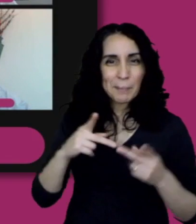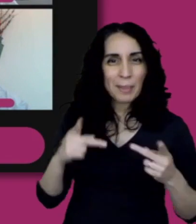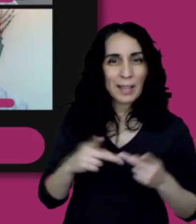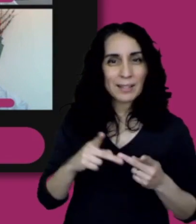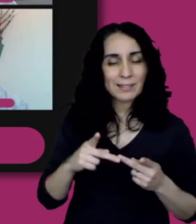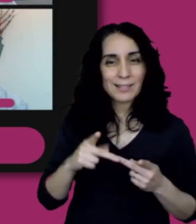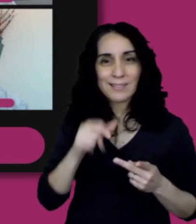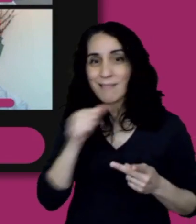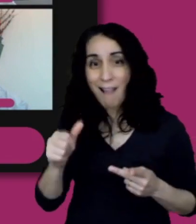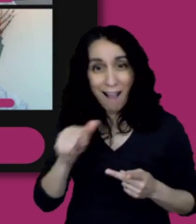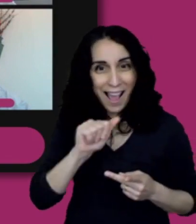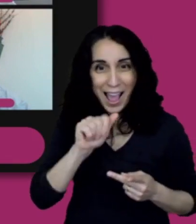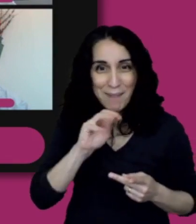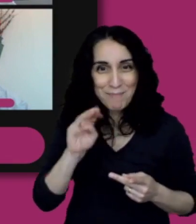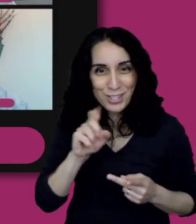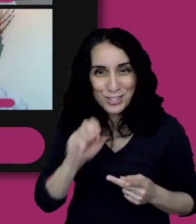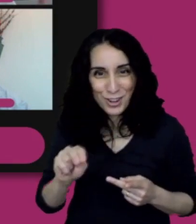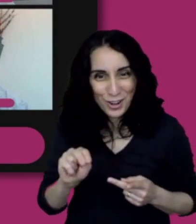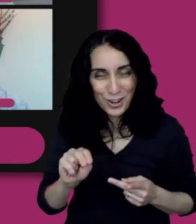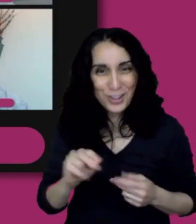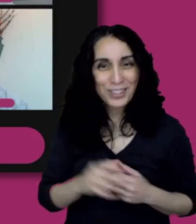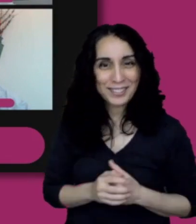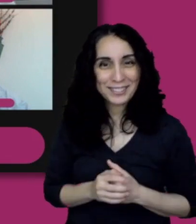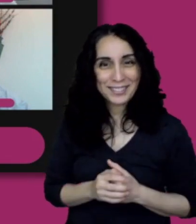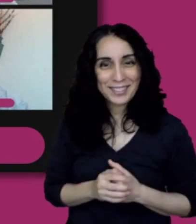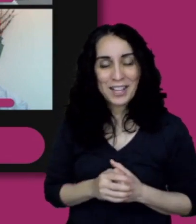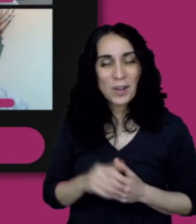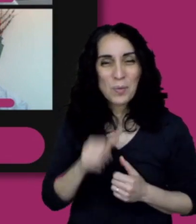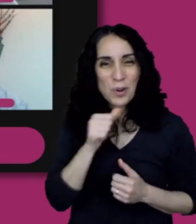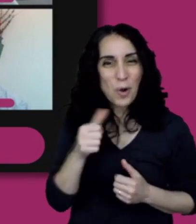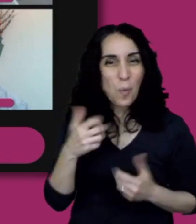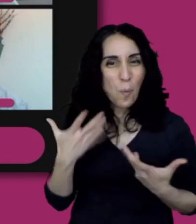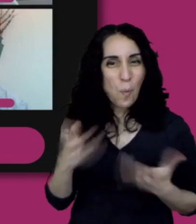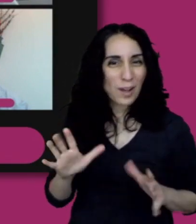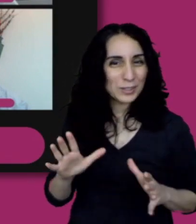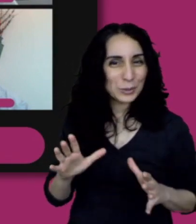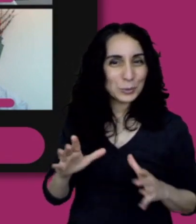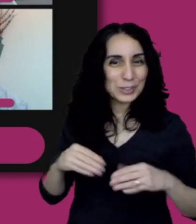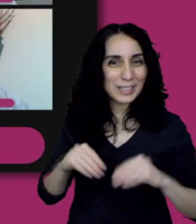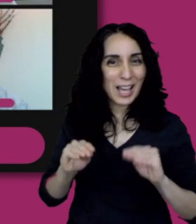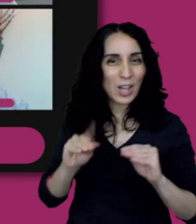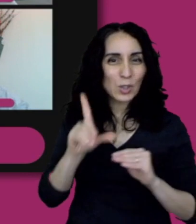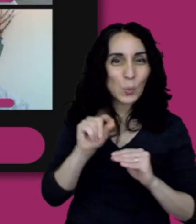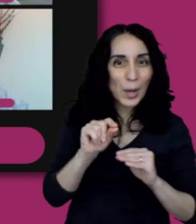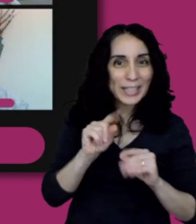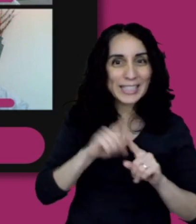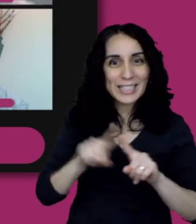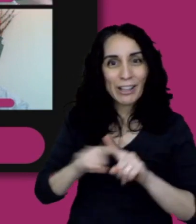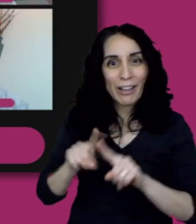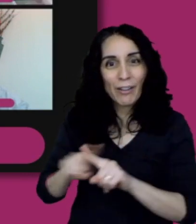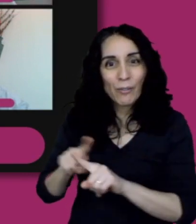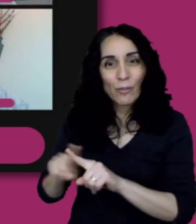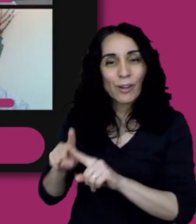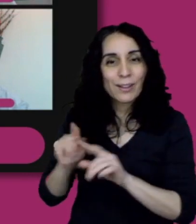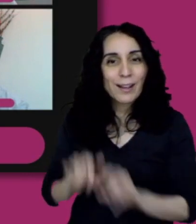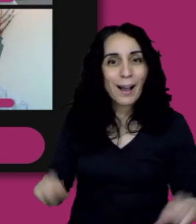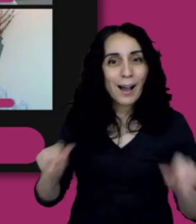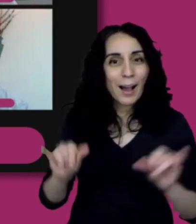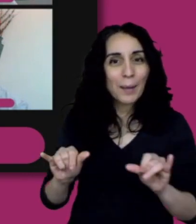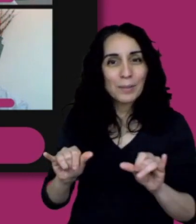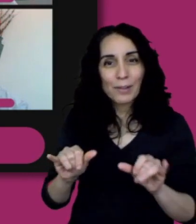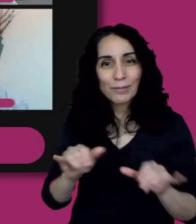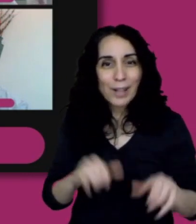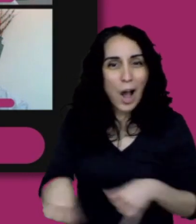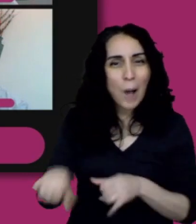said, that's not Amazon, that we're not looking to sell 20 different types